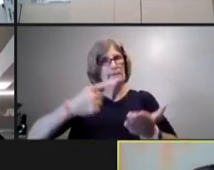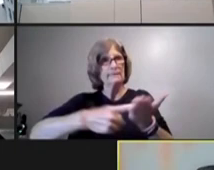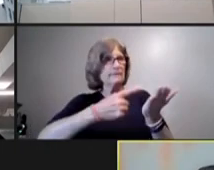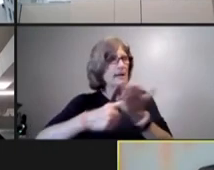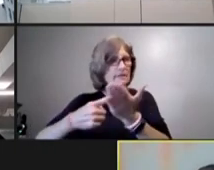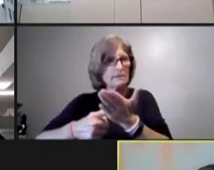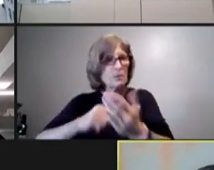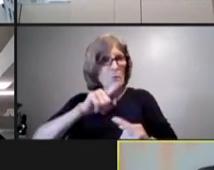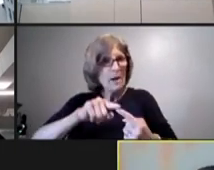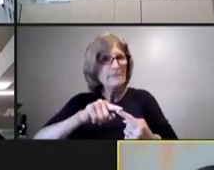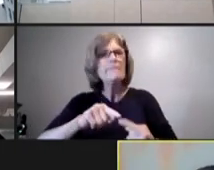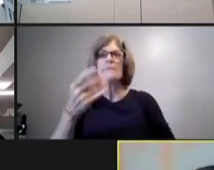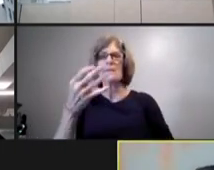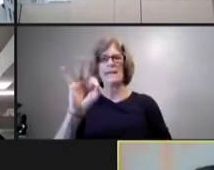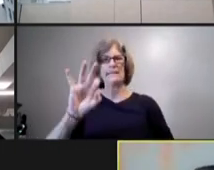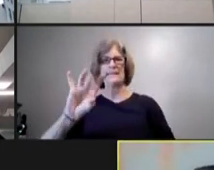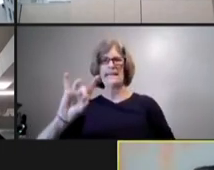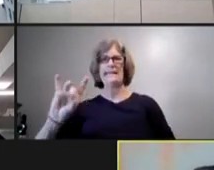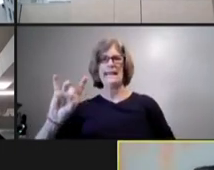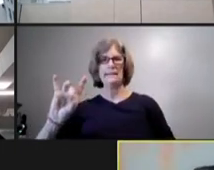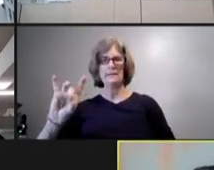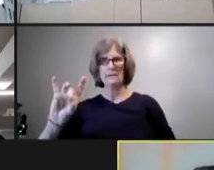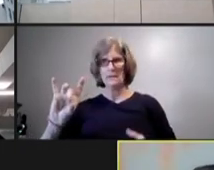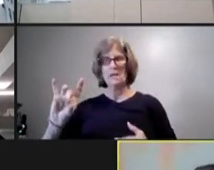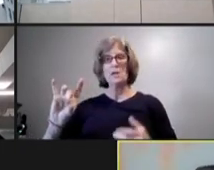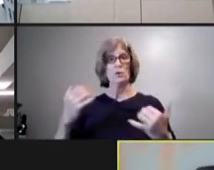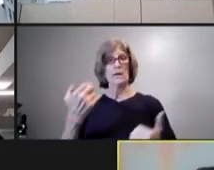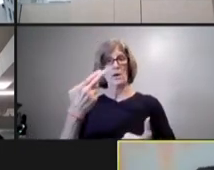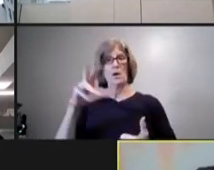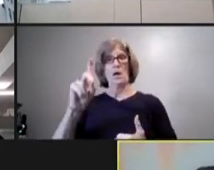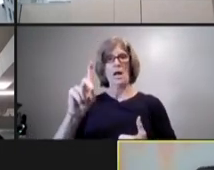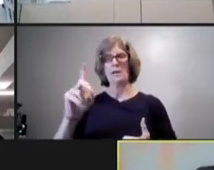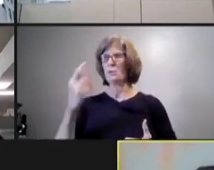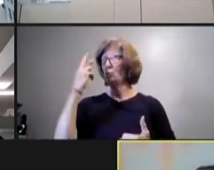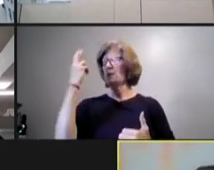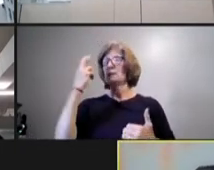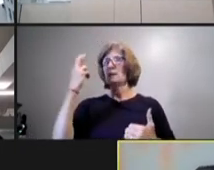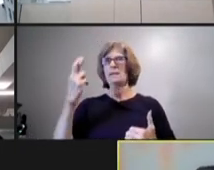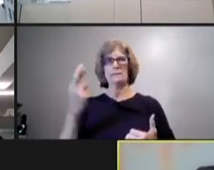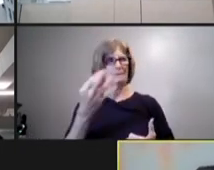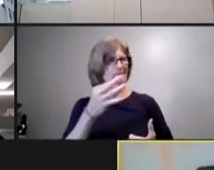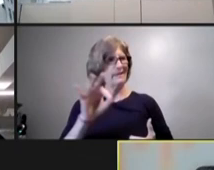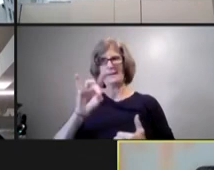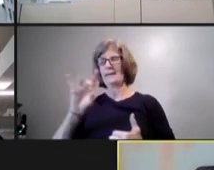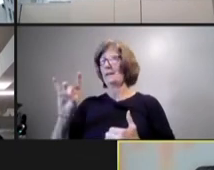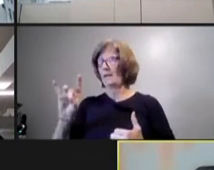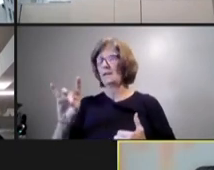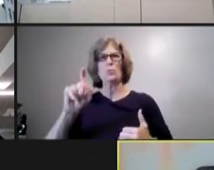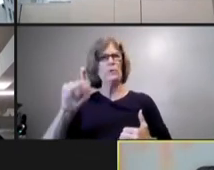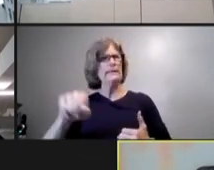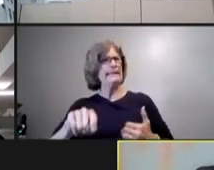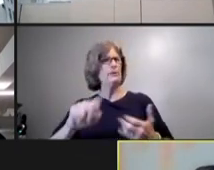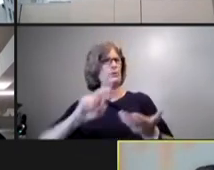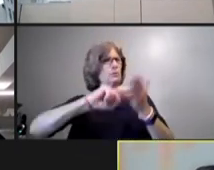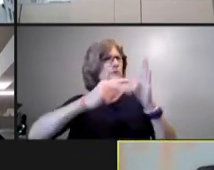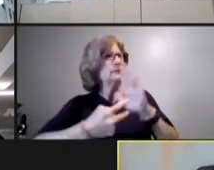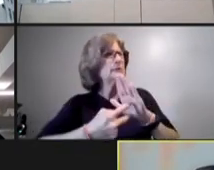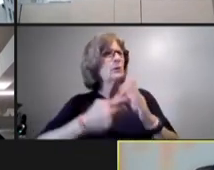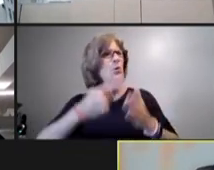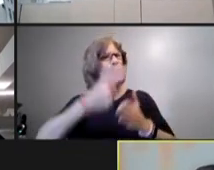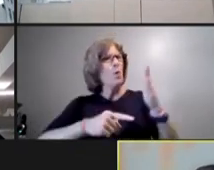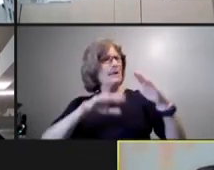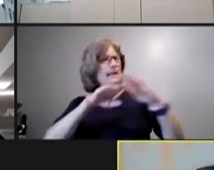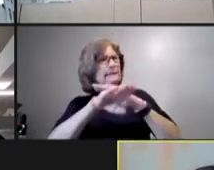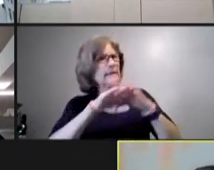was in 1988. And so HUD is looking to update what disability accessibility and federal programs in this context,